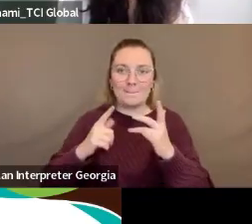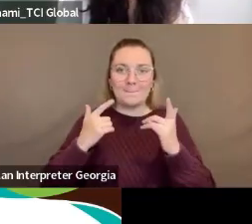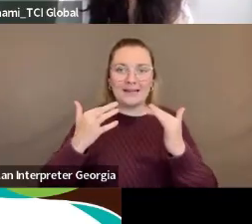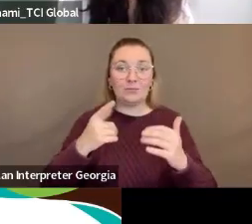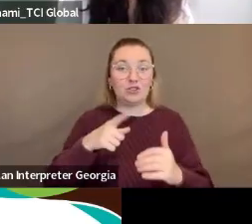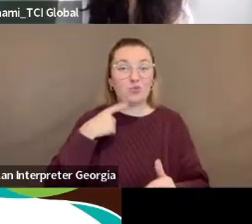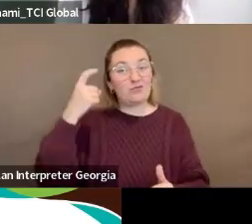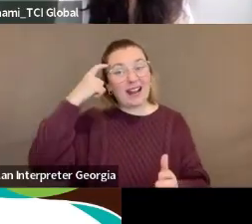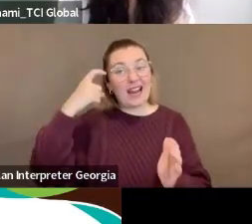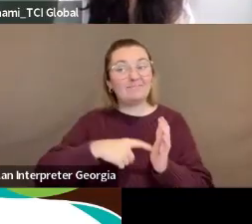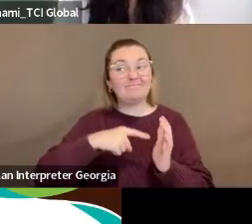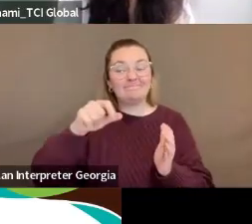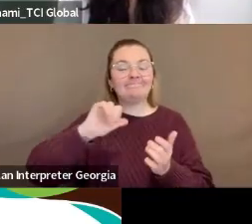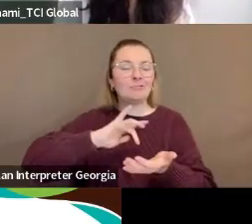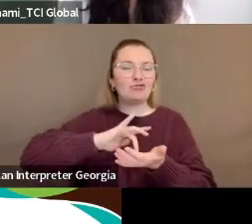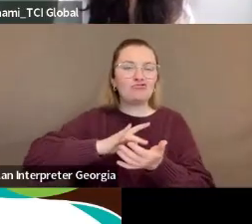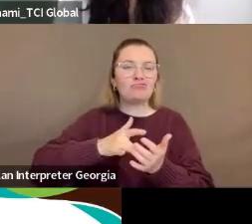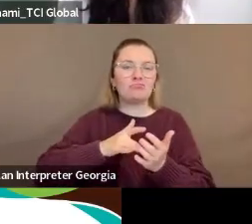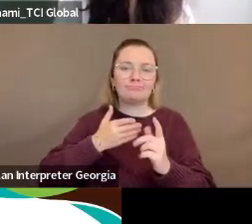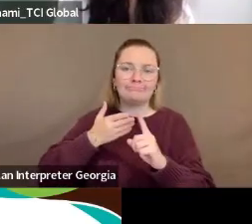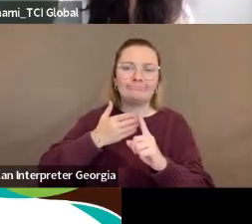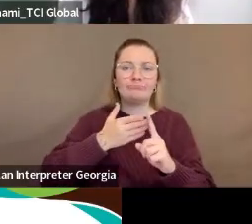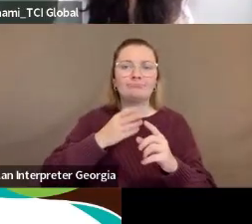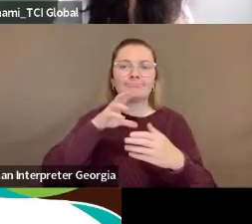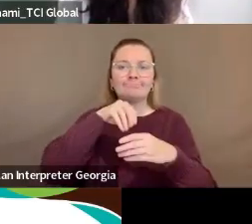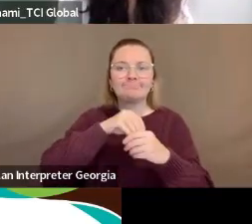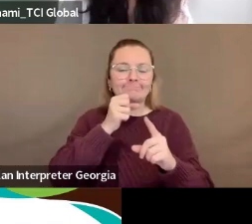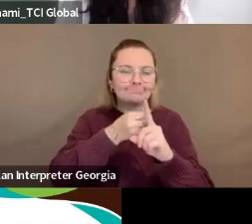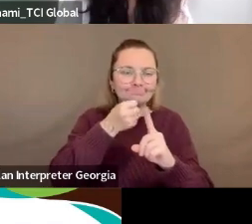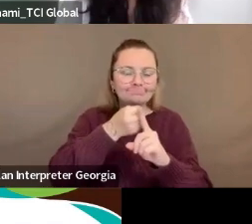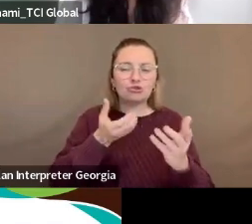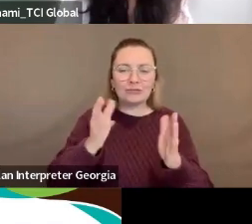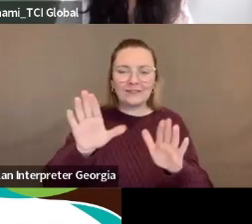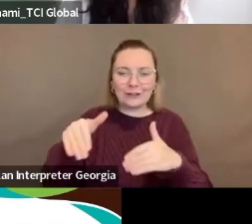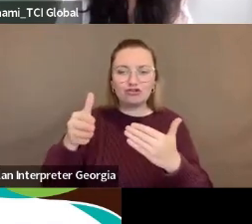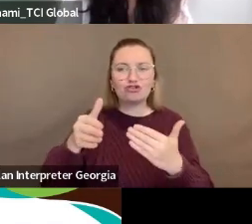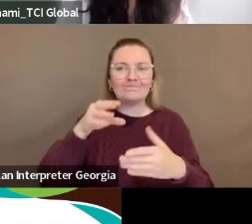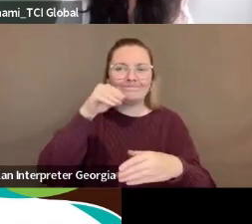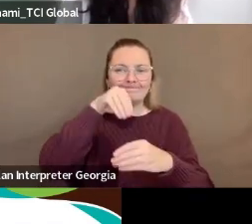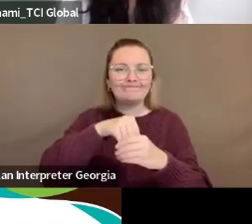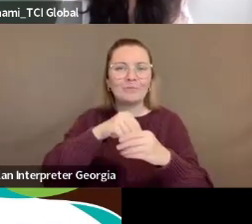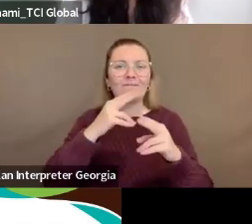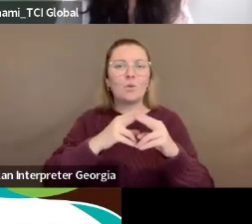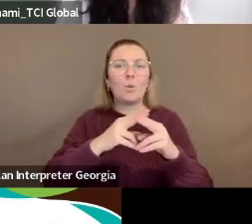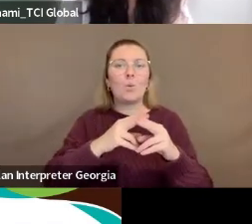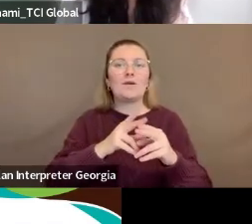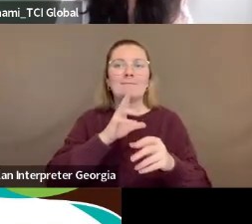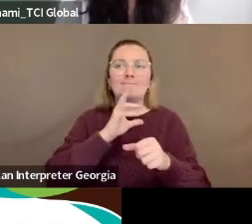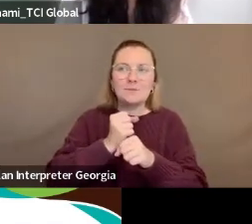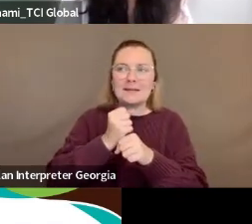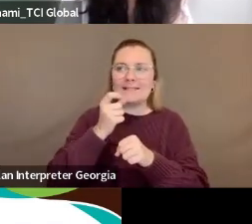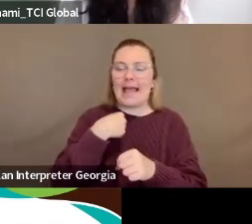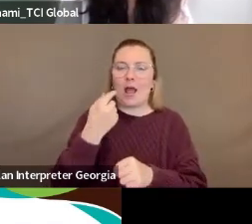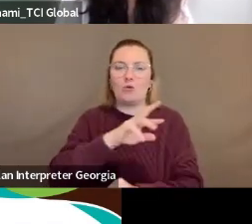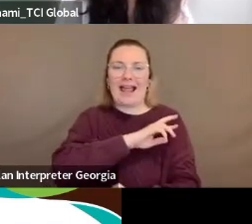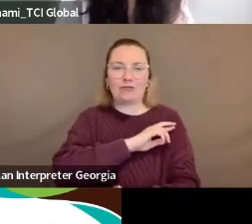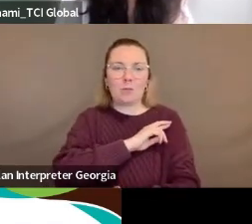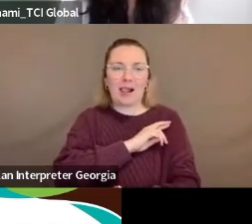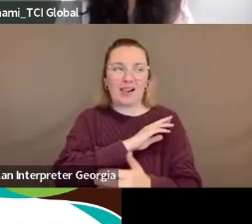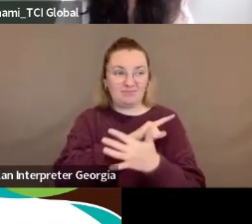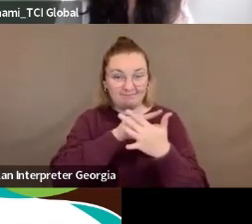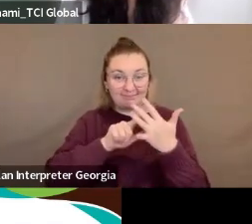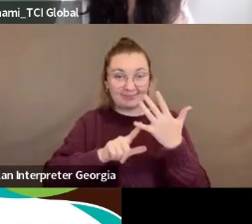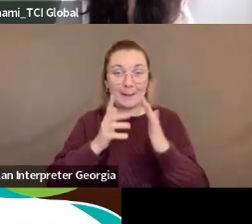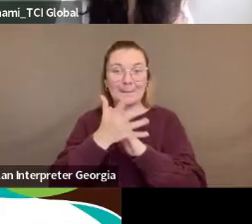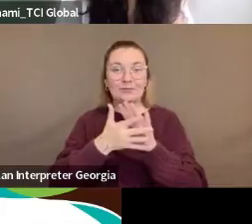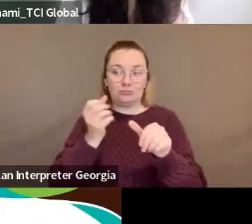we recognise their central role in advocacy, service delivery and supports, and their contribution to democratic accountability. So these actors